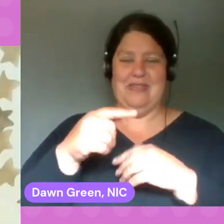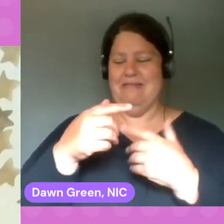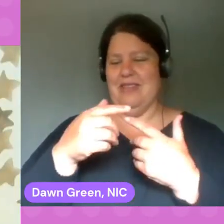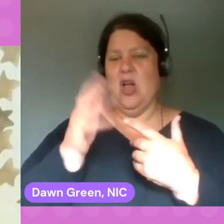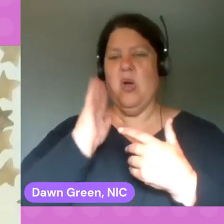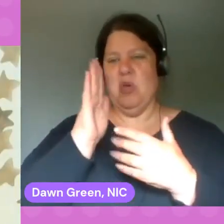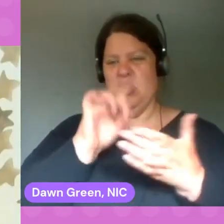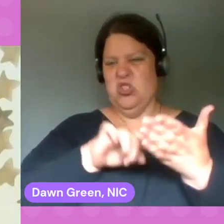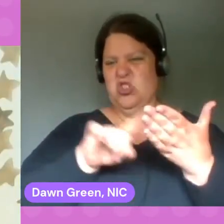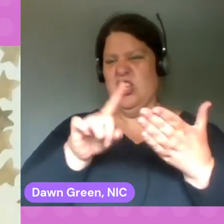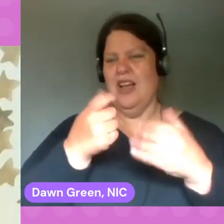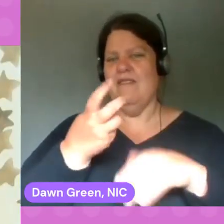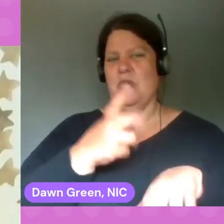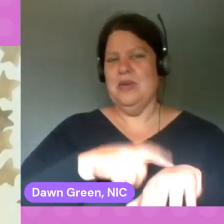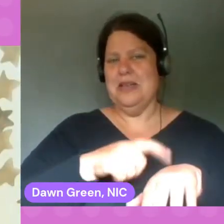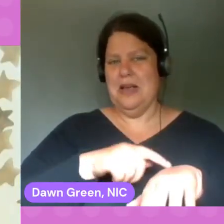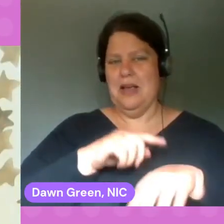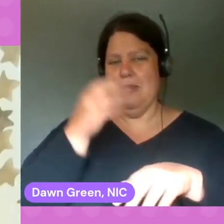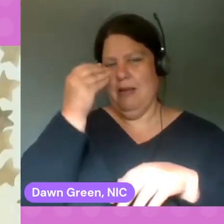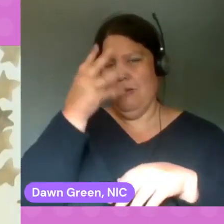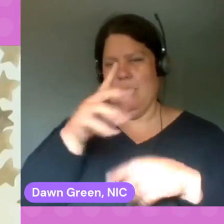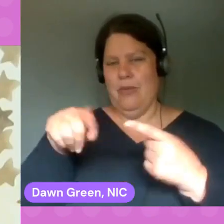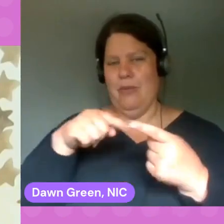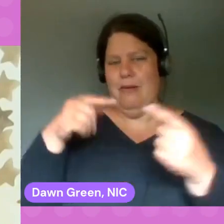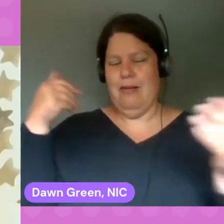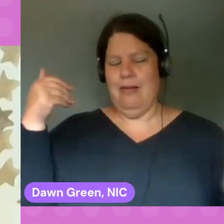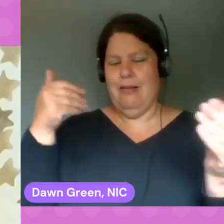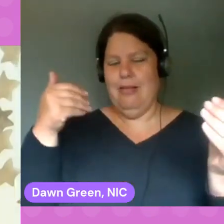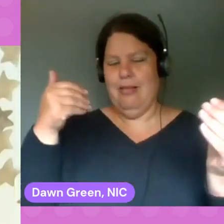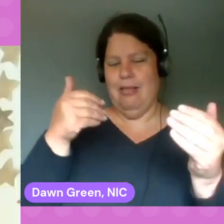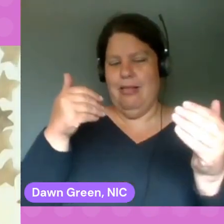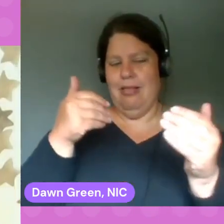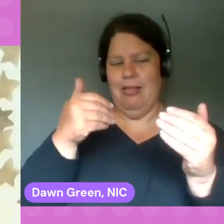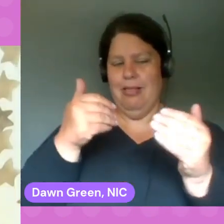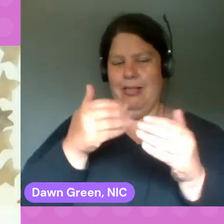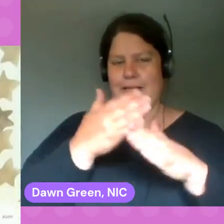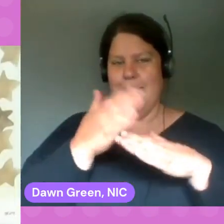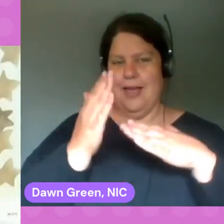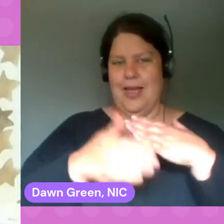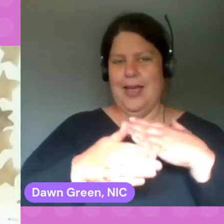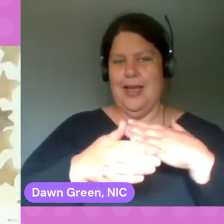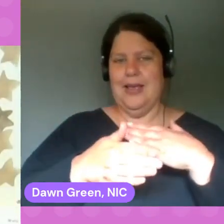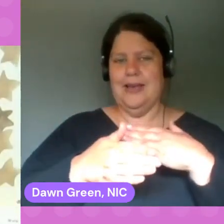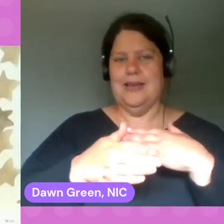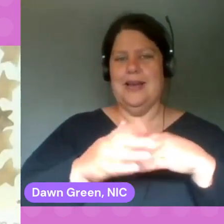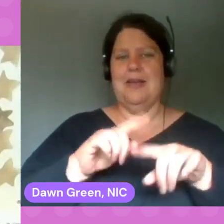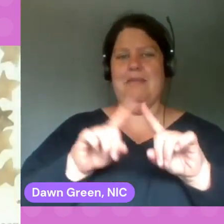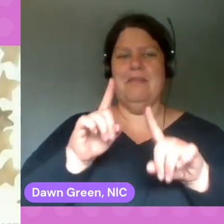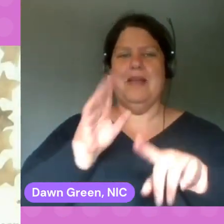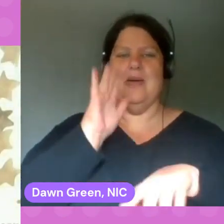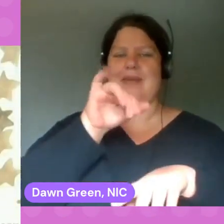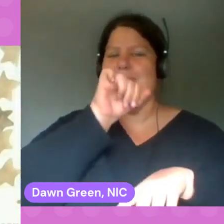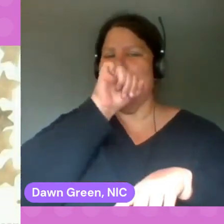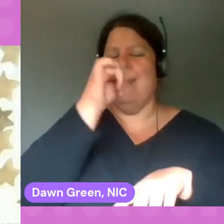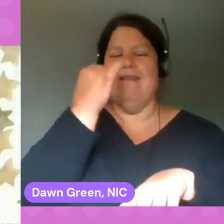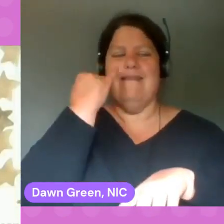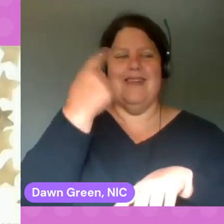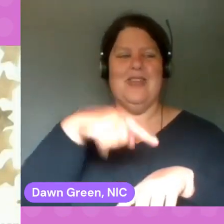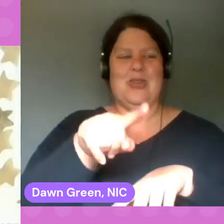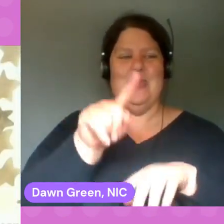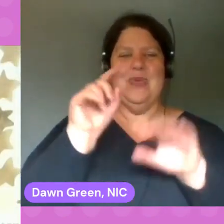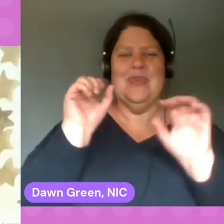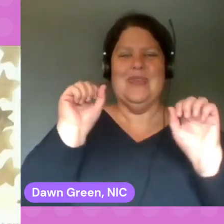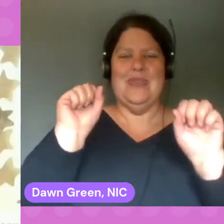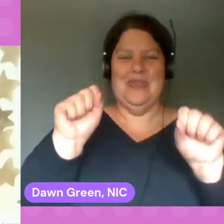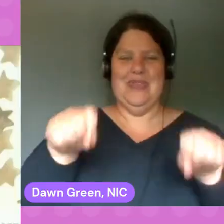we are nearing the end of the official time we have to work. But I would love it if everyone could just grab